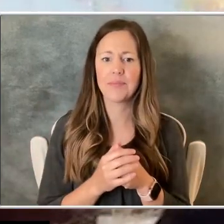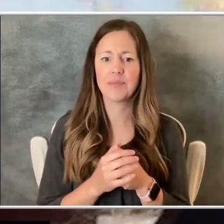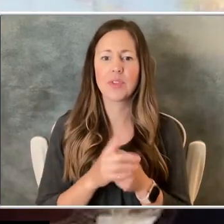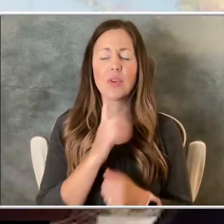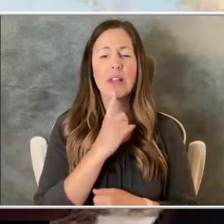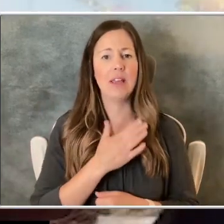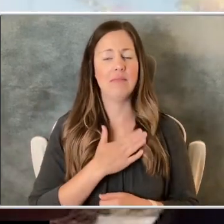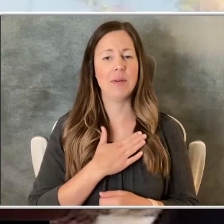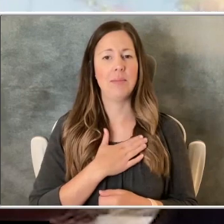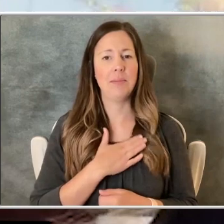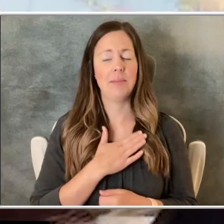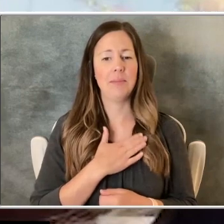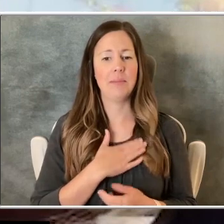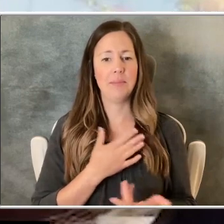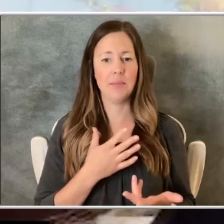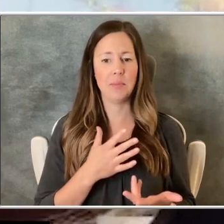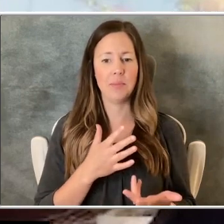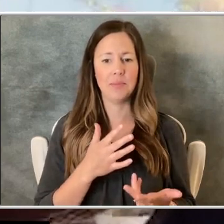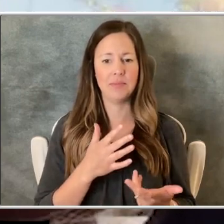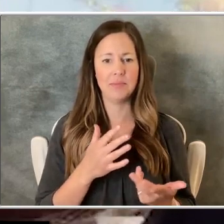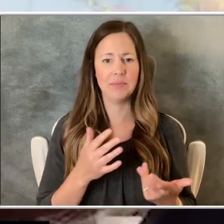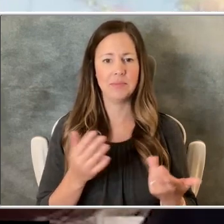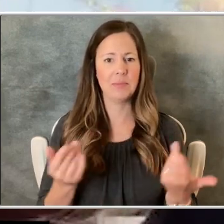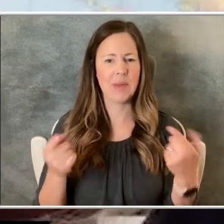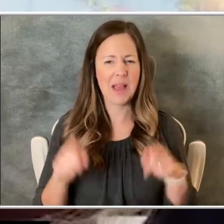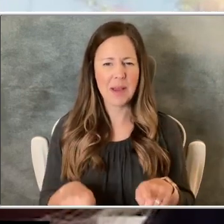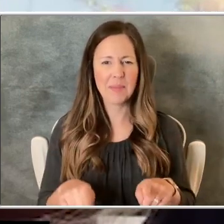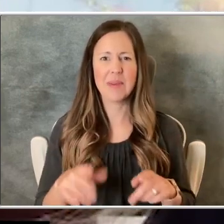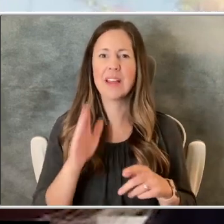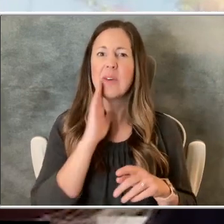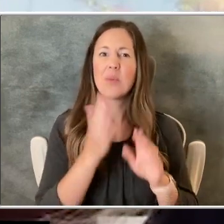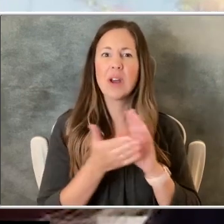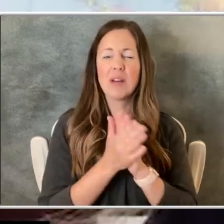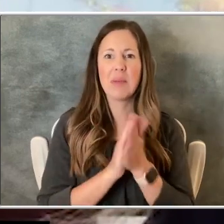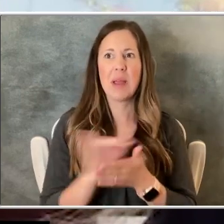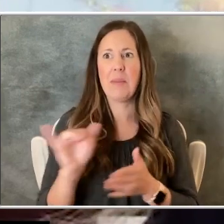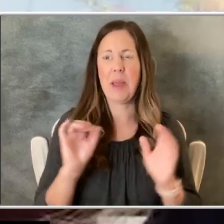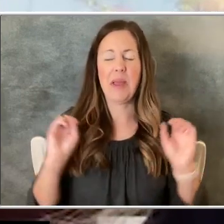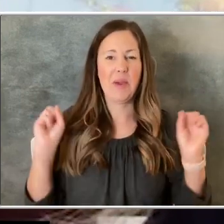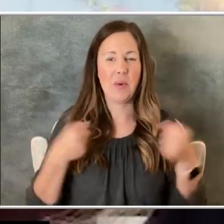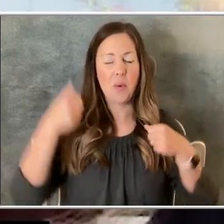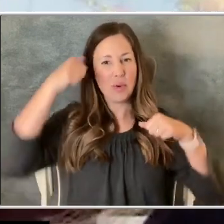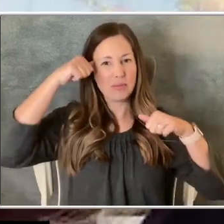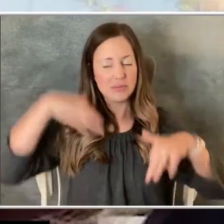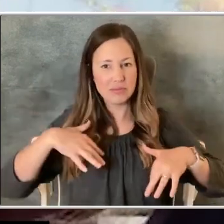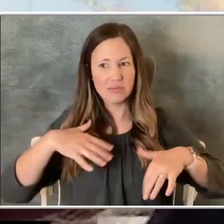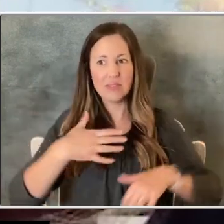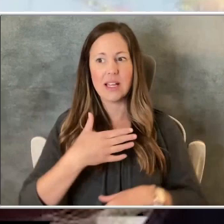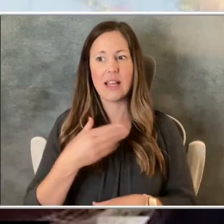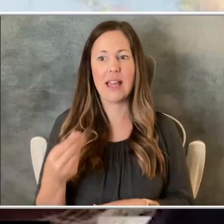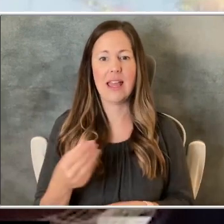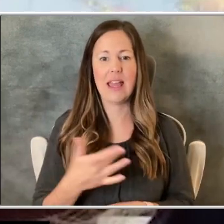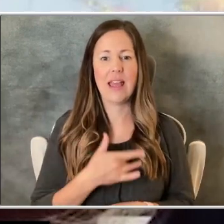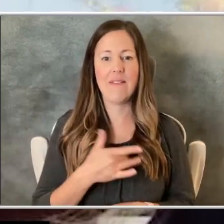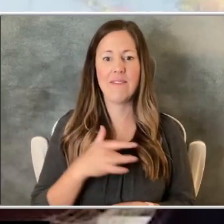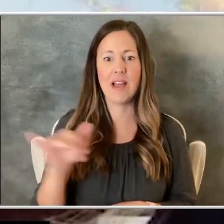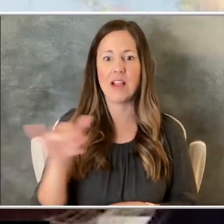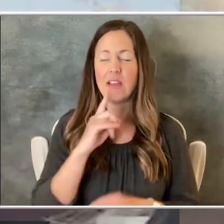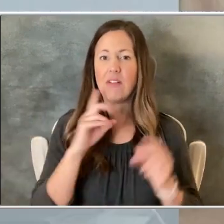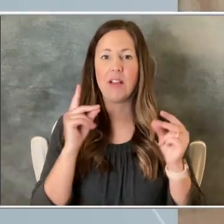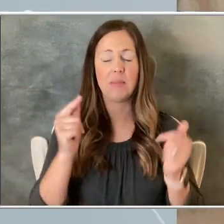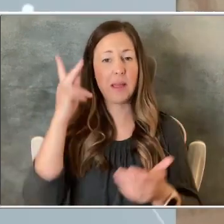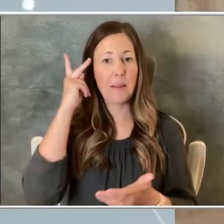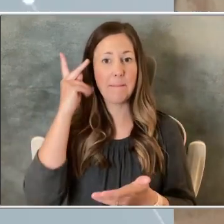chest to the point where I would get like a cold sweat and I felt like I was immediately going to pass